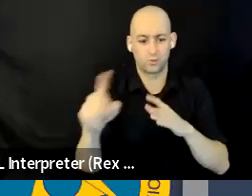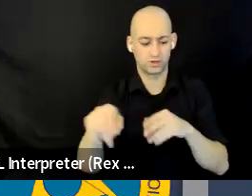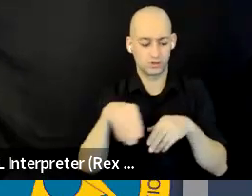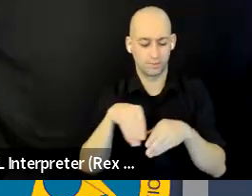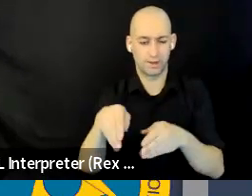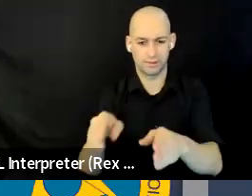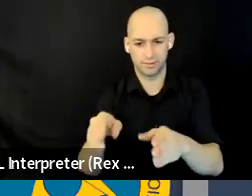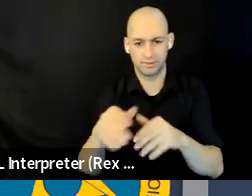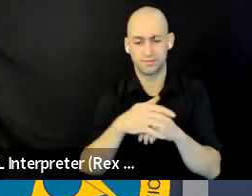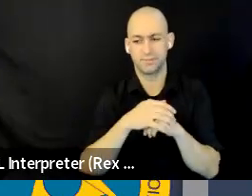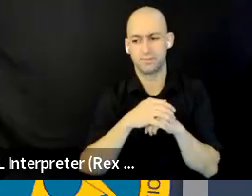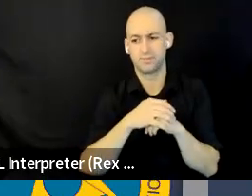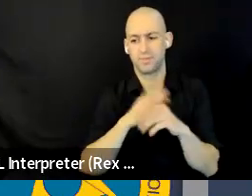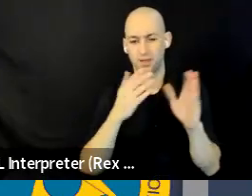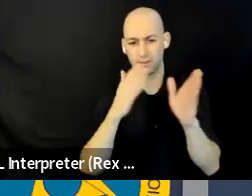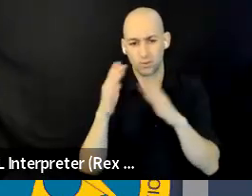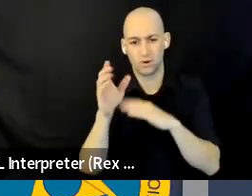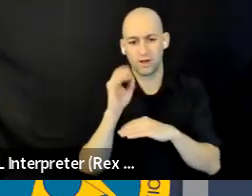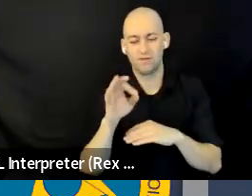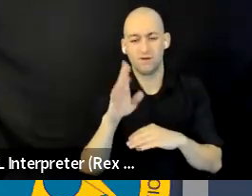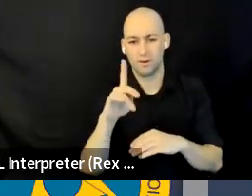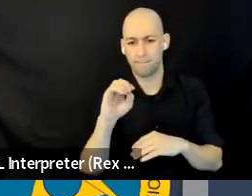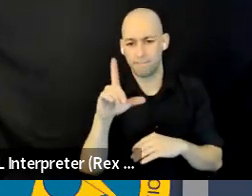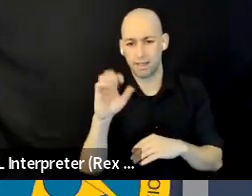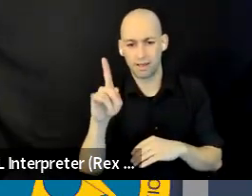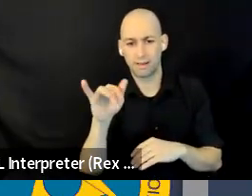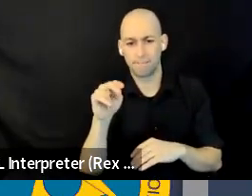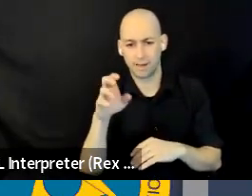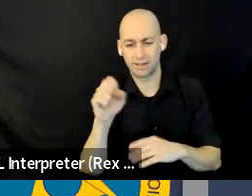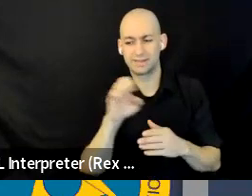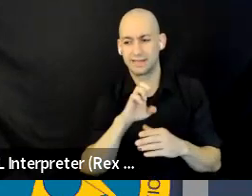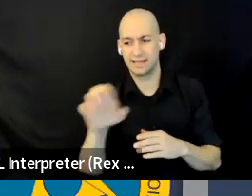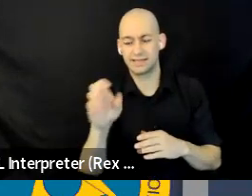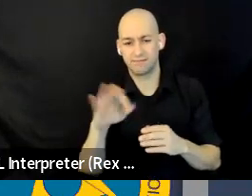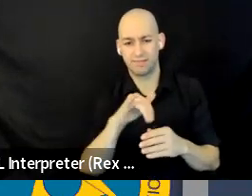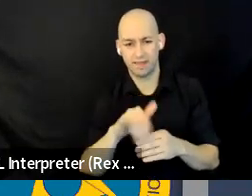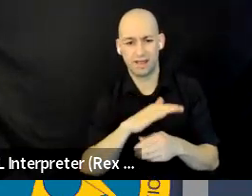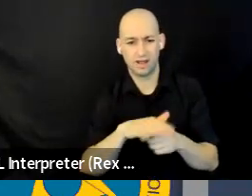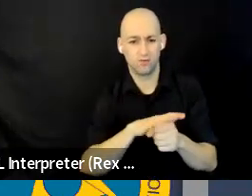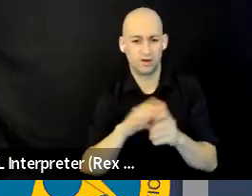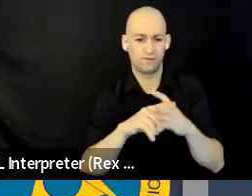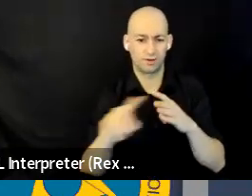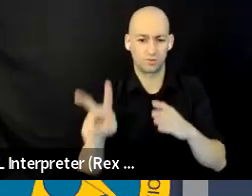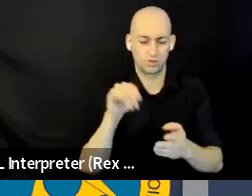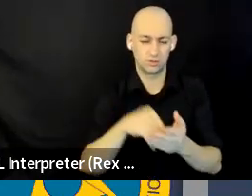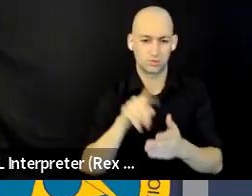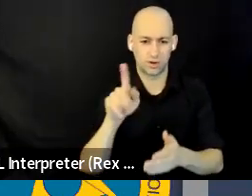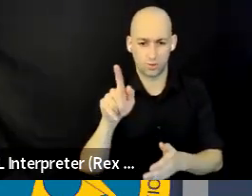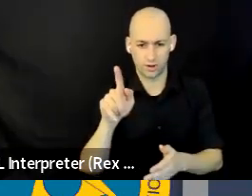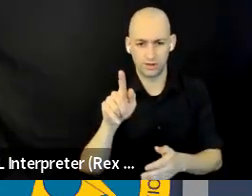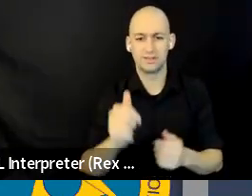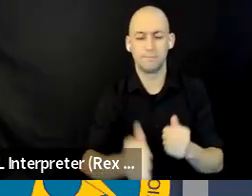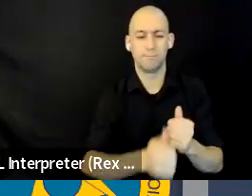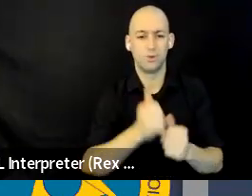resiliency. The community of Pollock Pines, just east of the project area that was evacuated in 2021, is one of our most